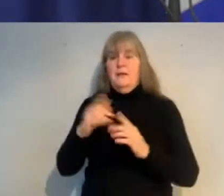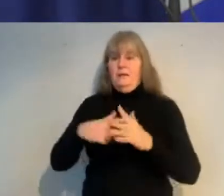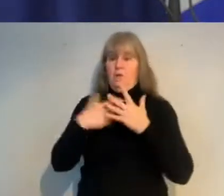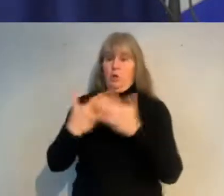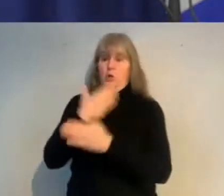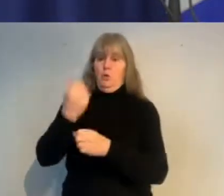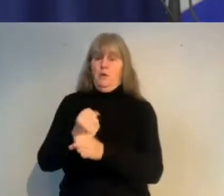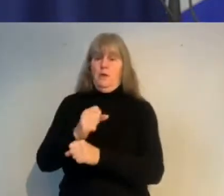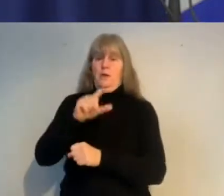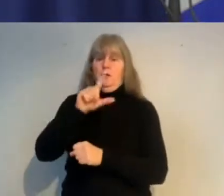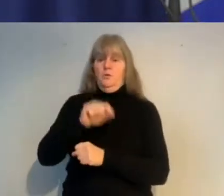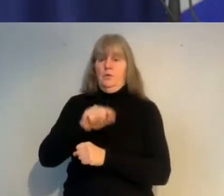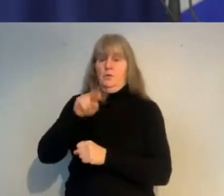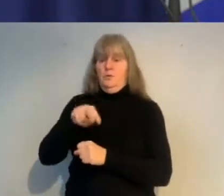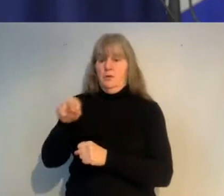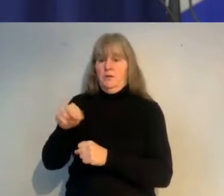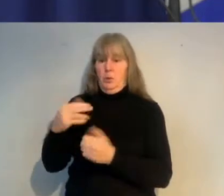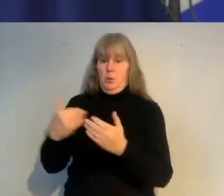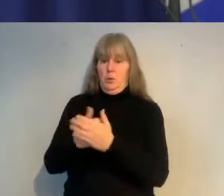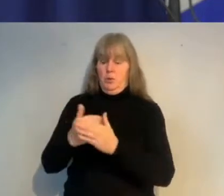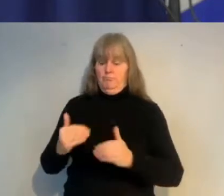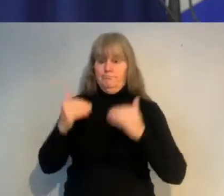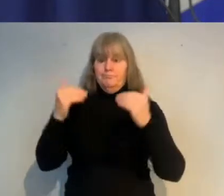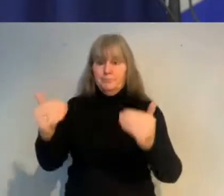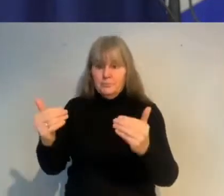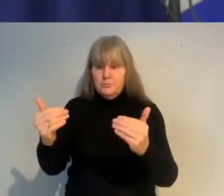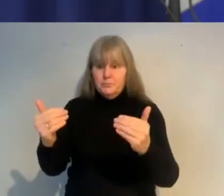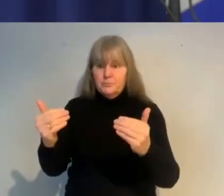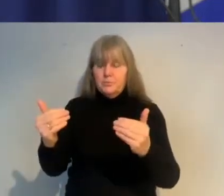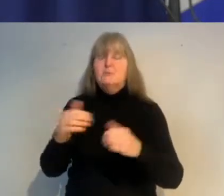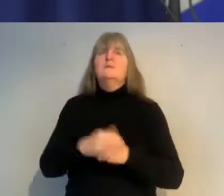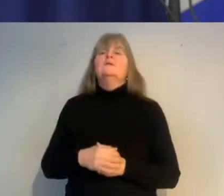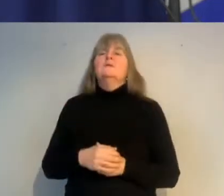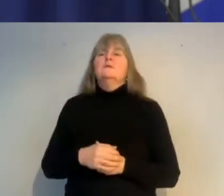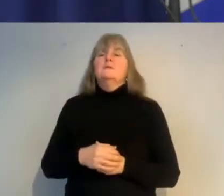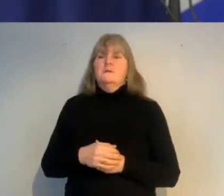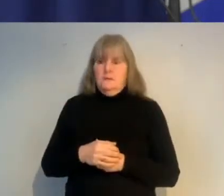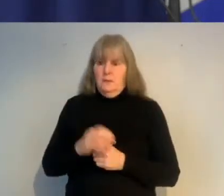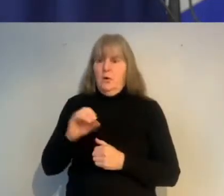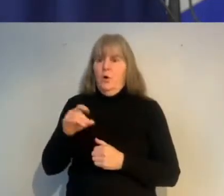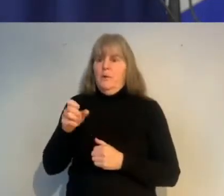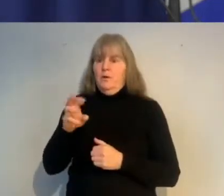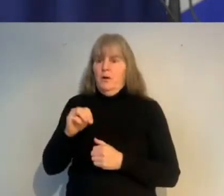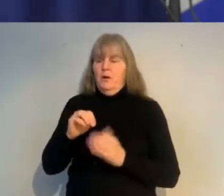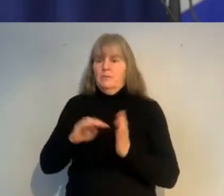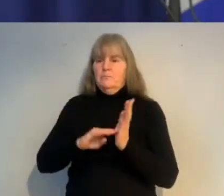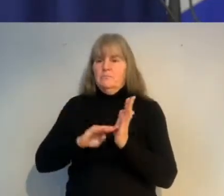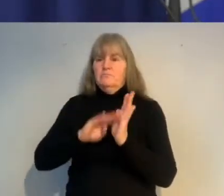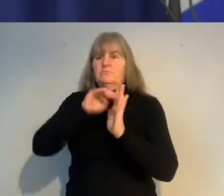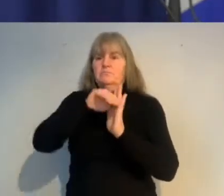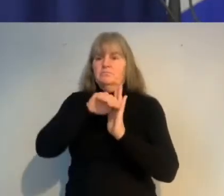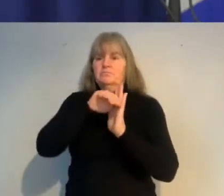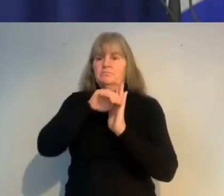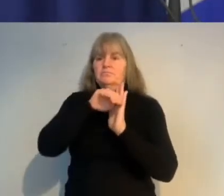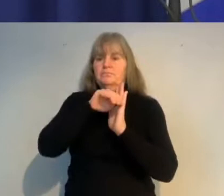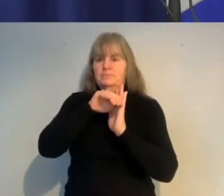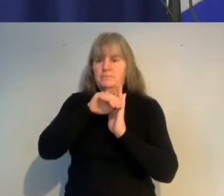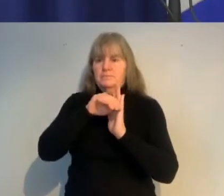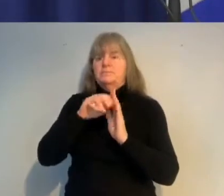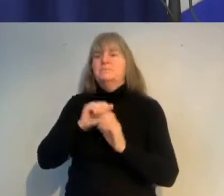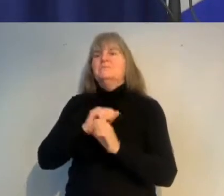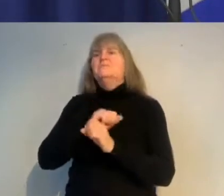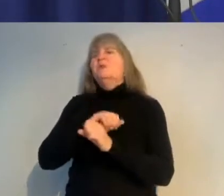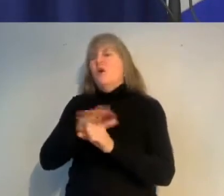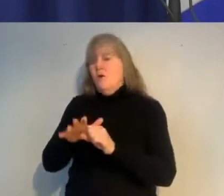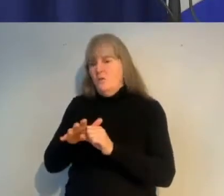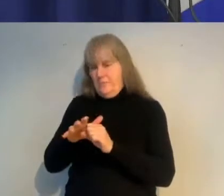COVID-19 pandemic. We're in another wave of Omicron, and we're in another wave